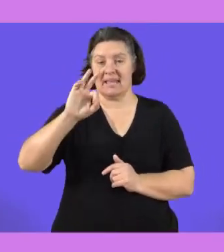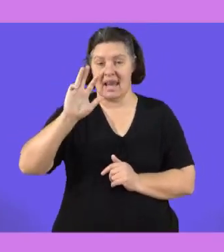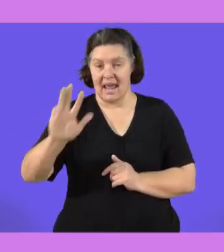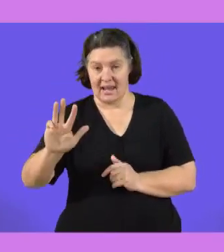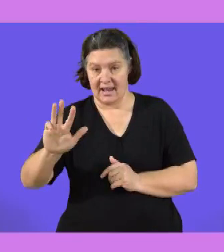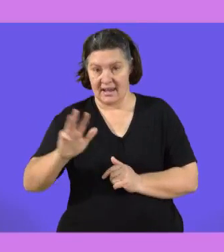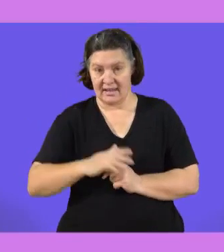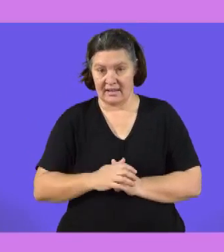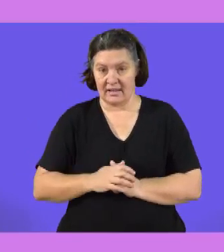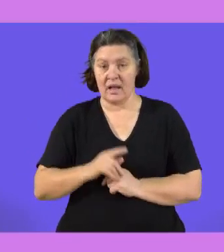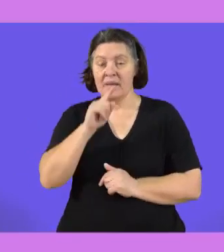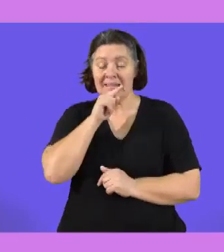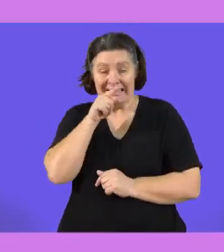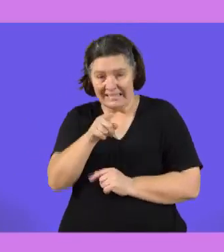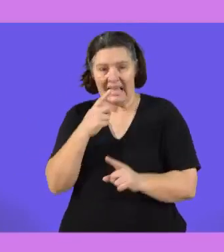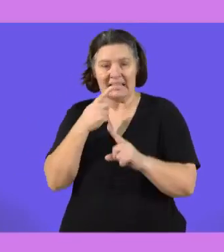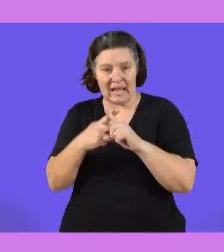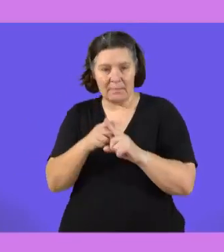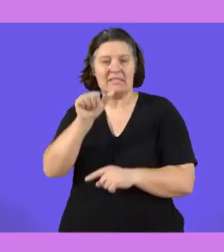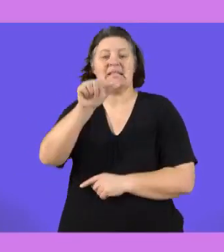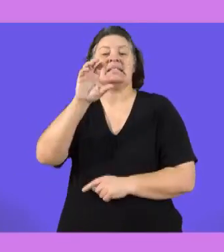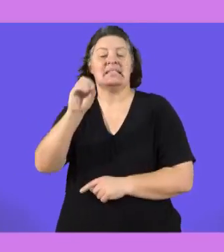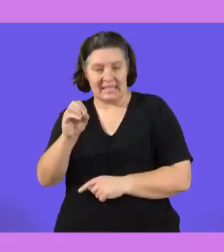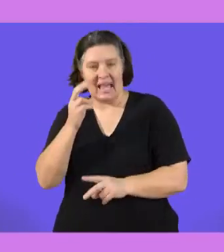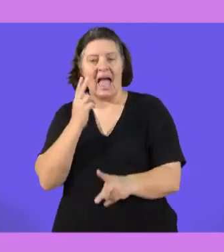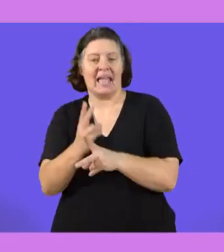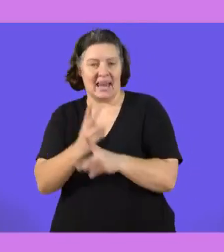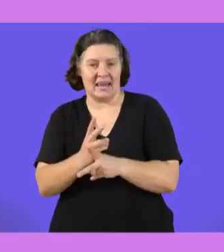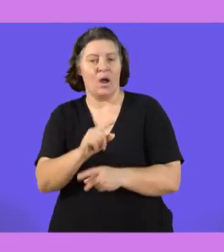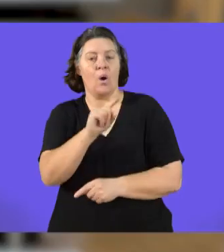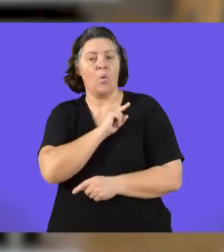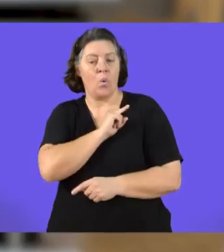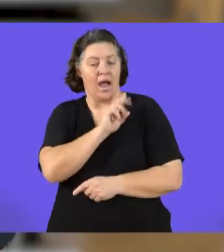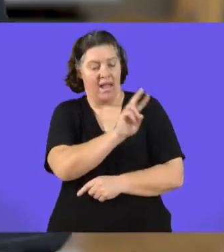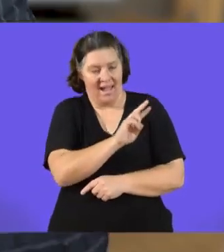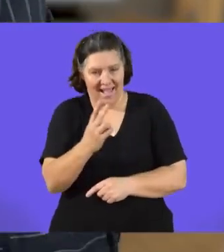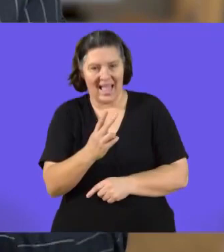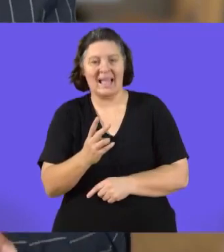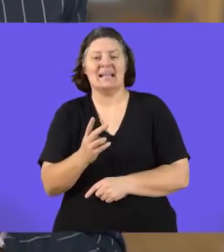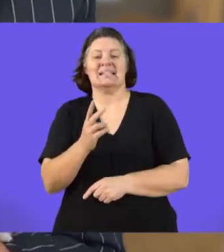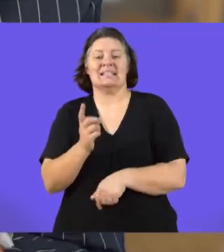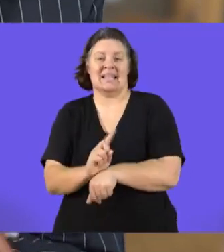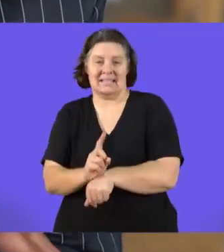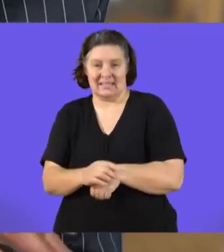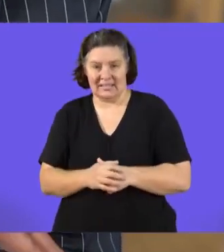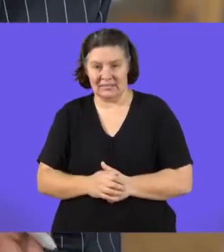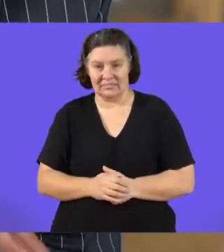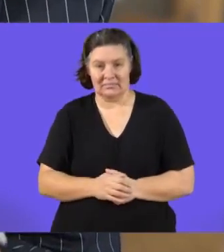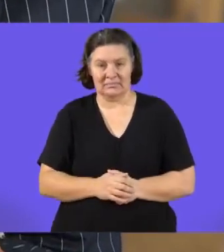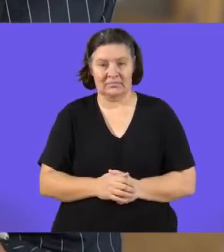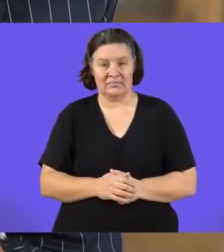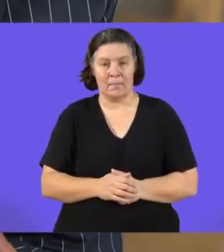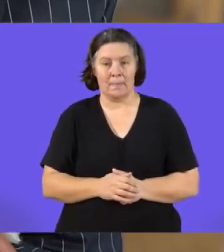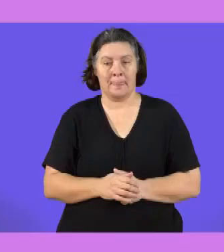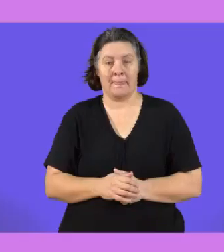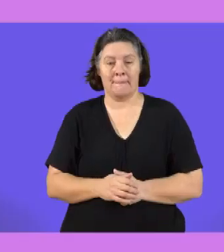0,56521739. Okay, and I'm going to multiply this by 60 as well, because now I'm converting into seconds. Minus the 49